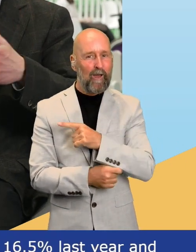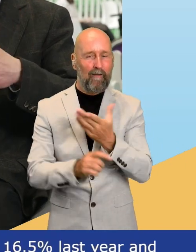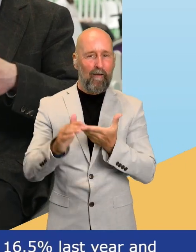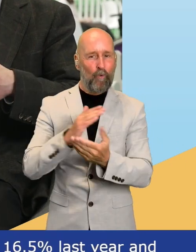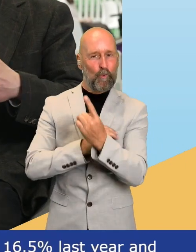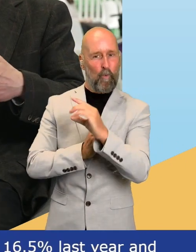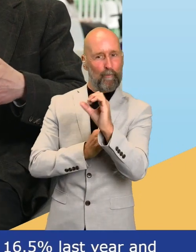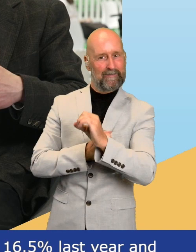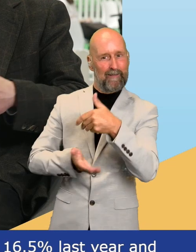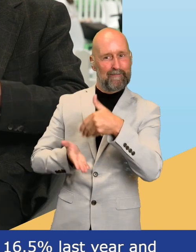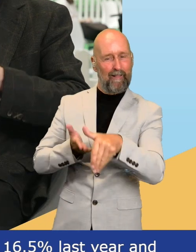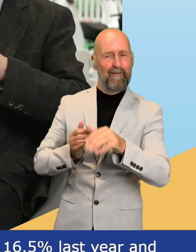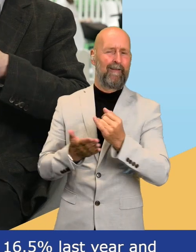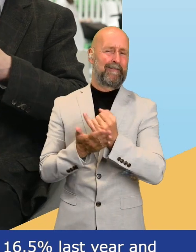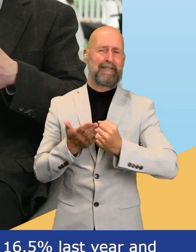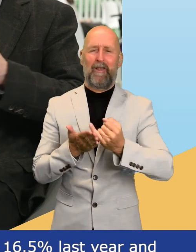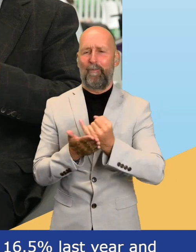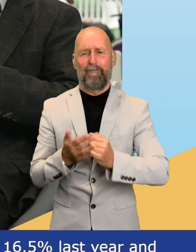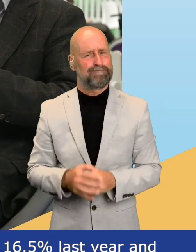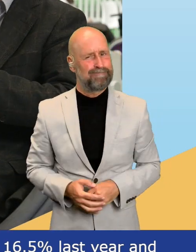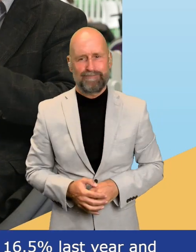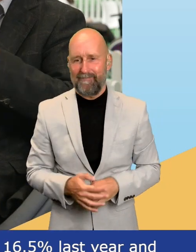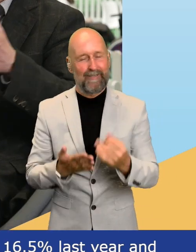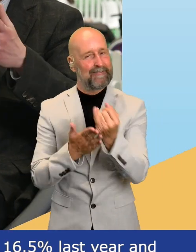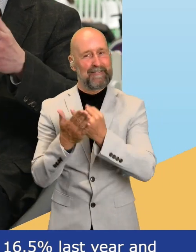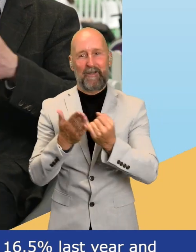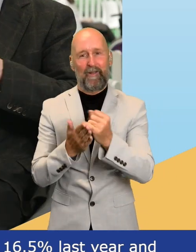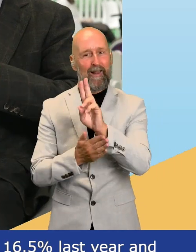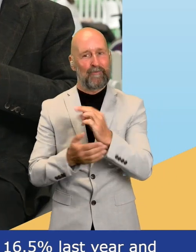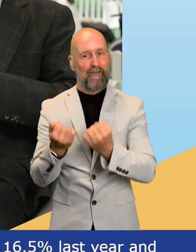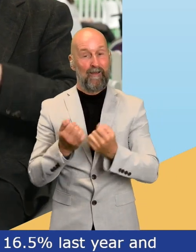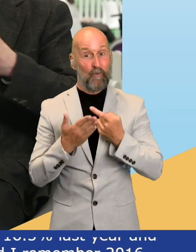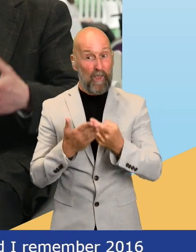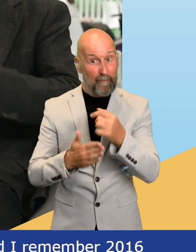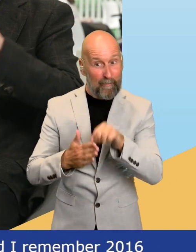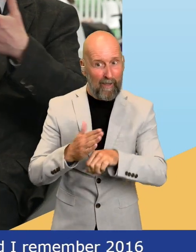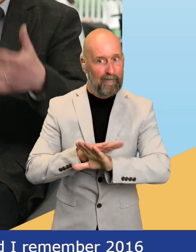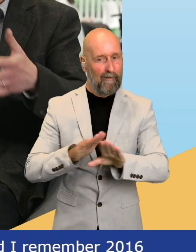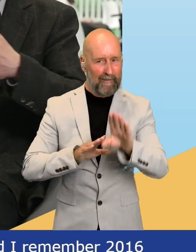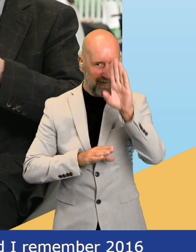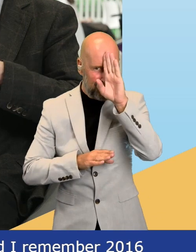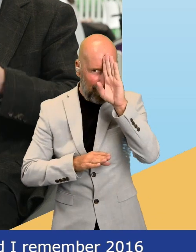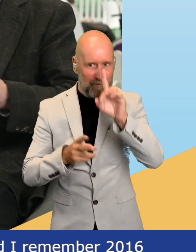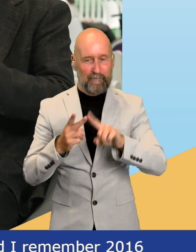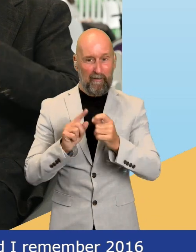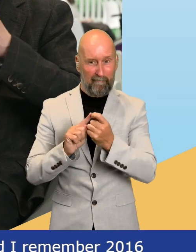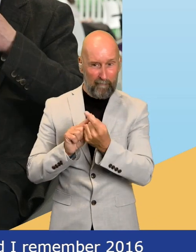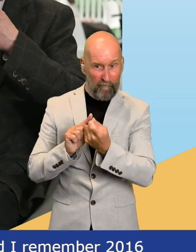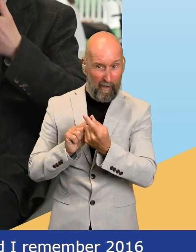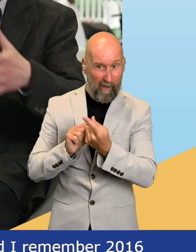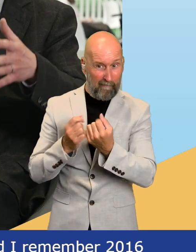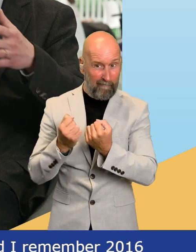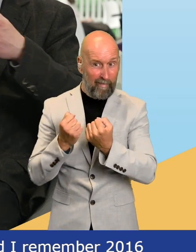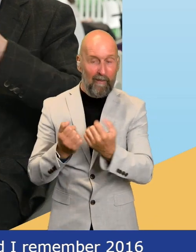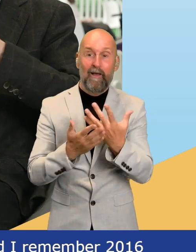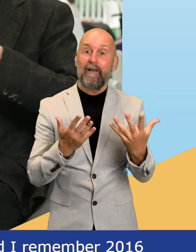1% of the market, and they were terrible. Okay. Absolutely terrible. No way you'd recommend these things. Yeah, they were dangerous, they had terrible ranges. Whereas now they're